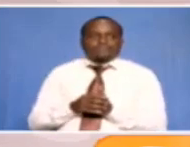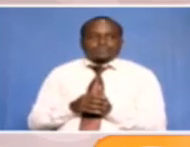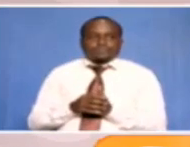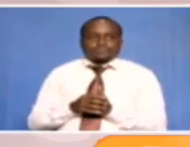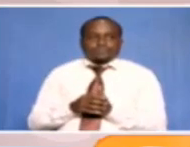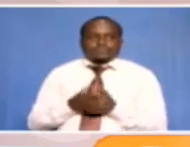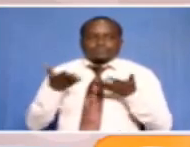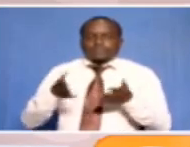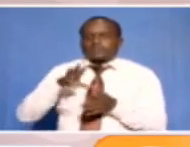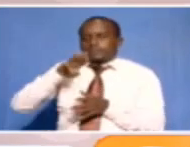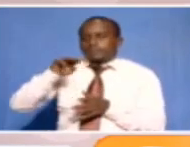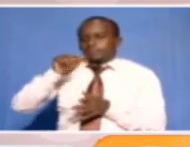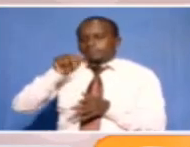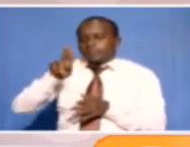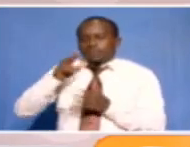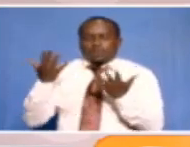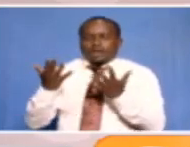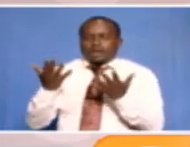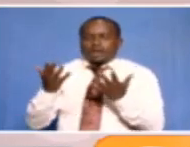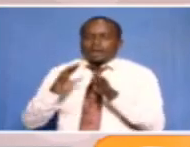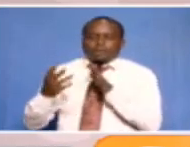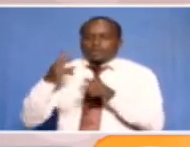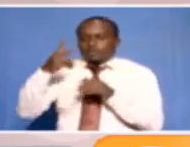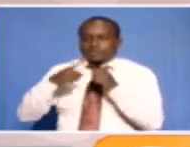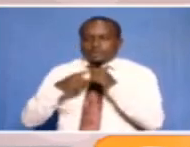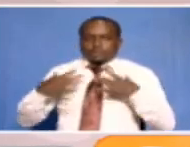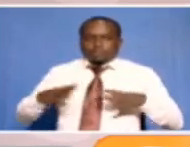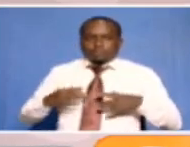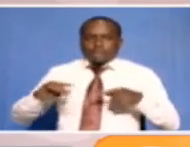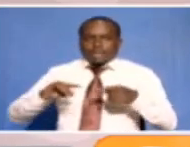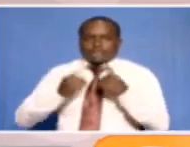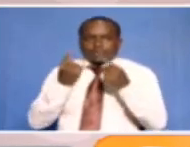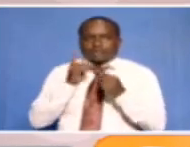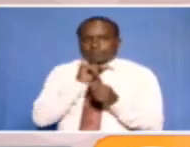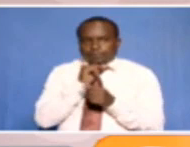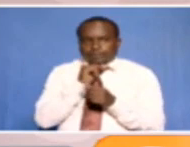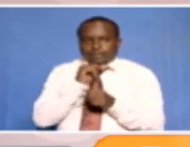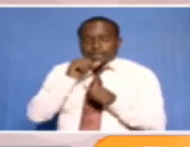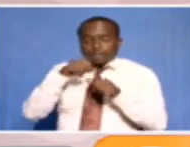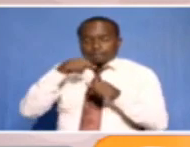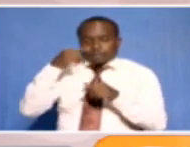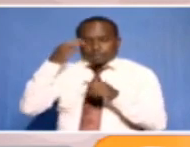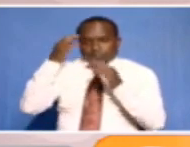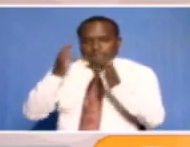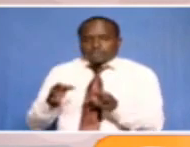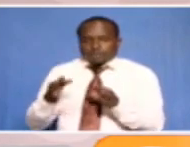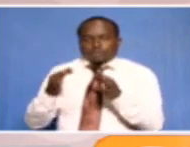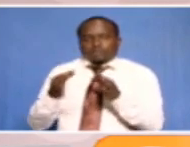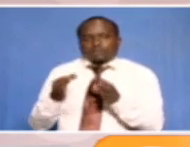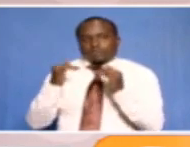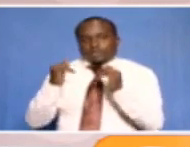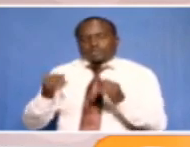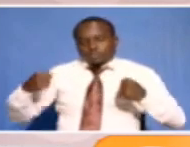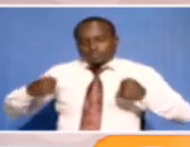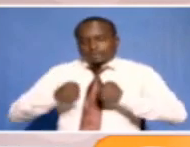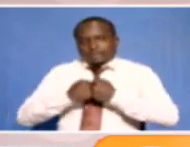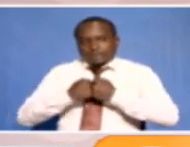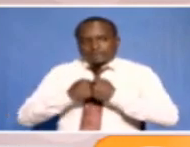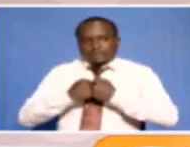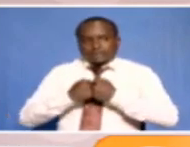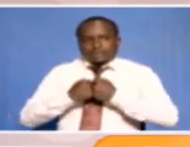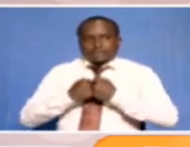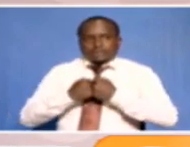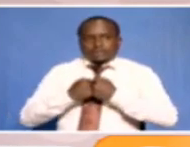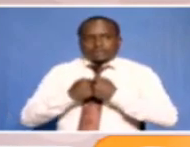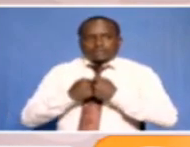to the Mau, where at least 26 people are nursing injuries following renewed clashes that have hit Olposimoru area